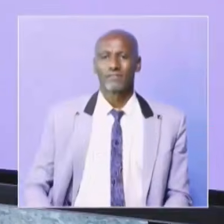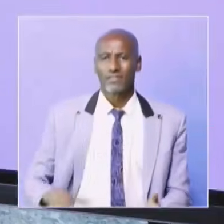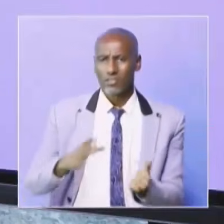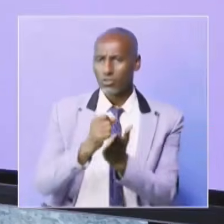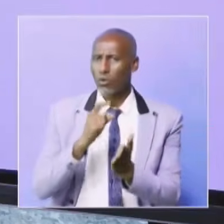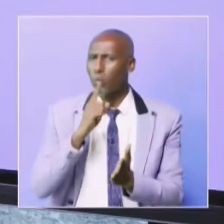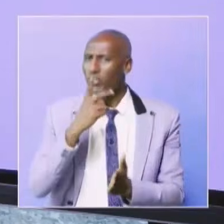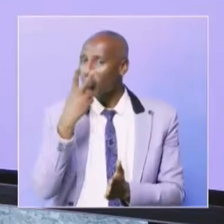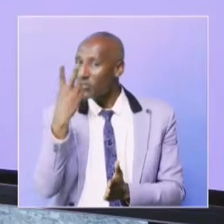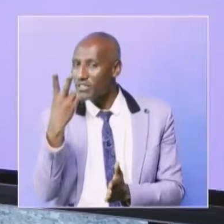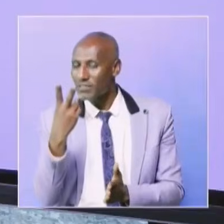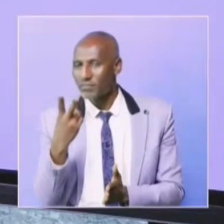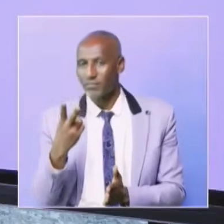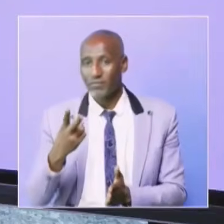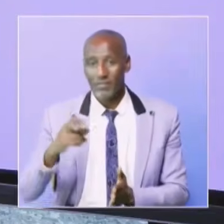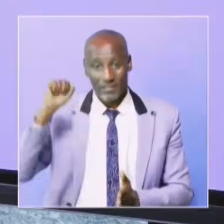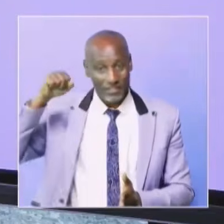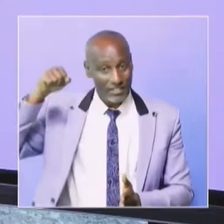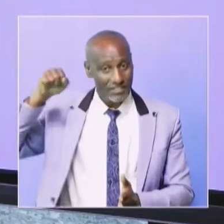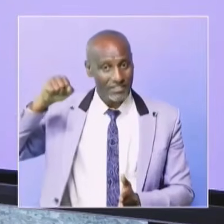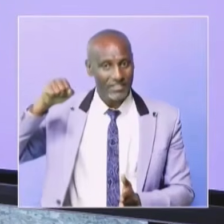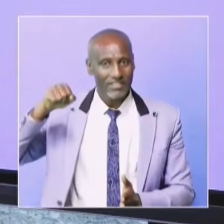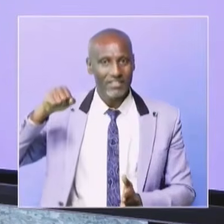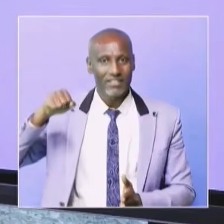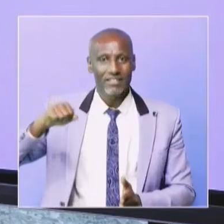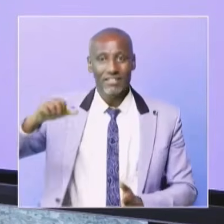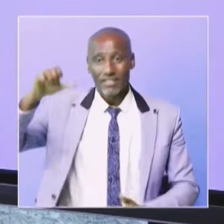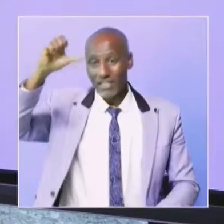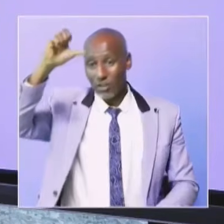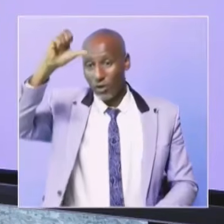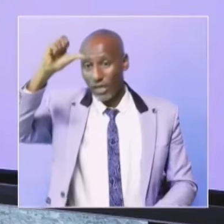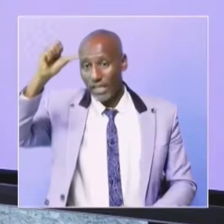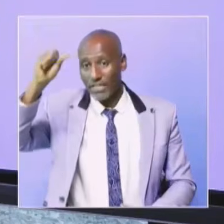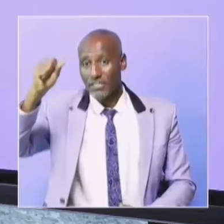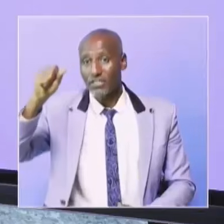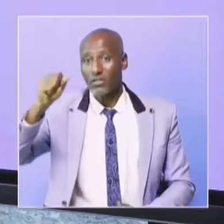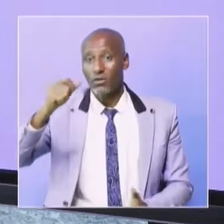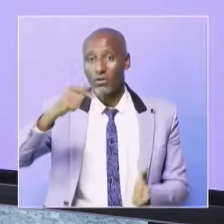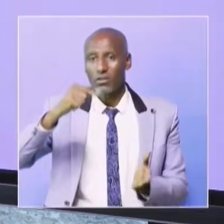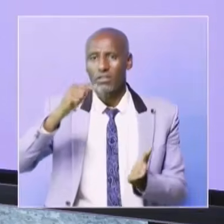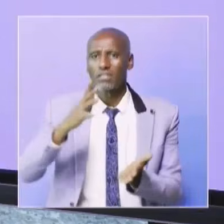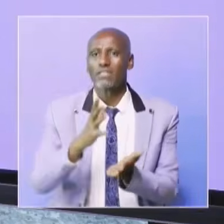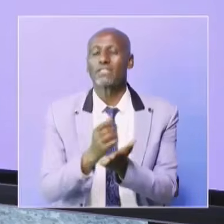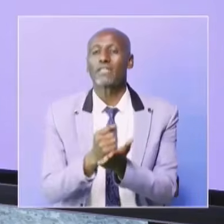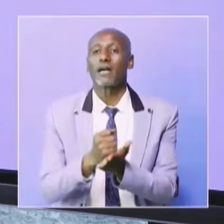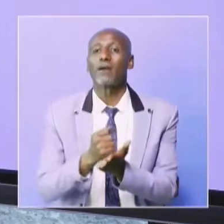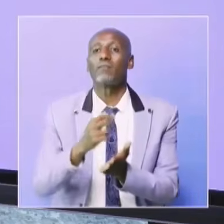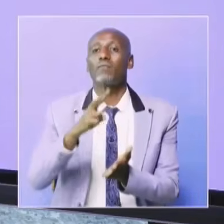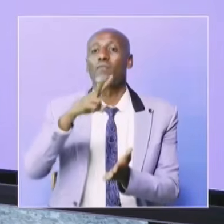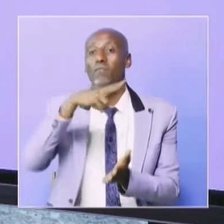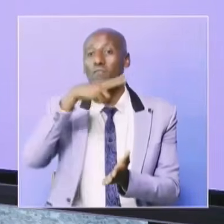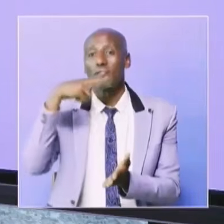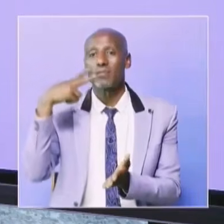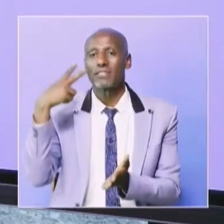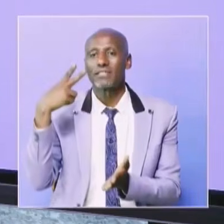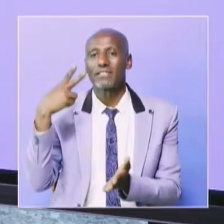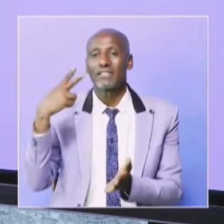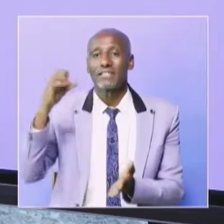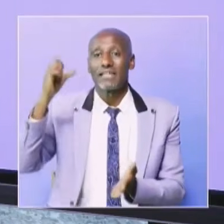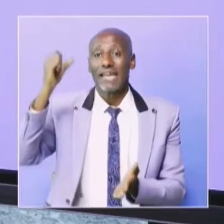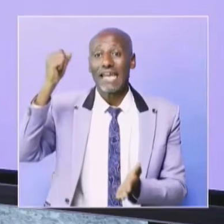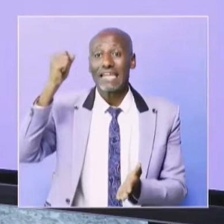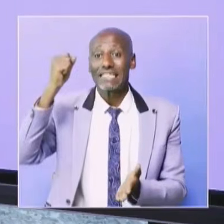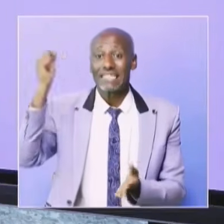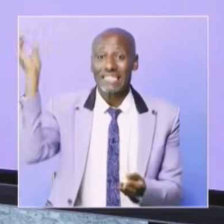do you see? Yes, we have what? S on some verbs. Why do you think is that S added? Let us